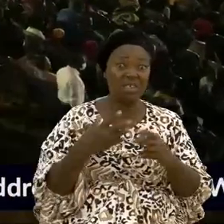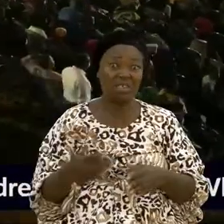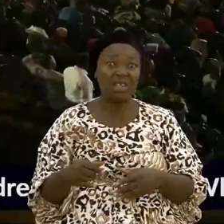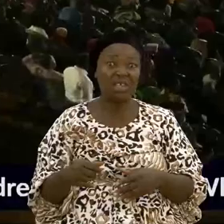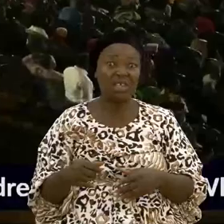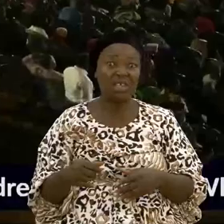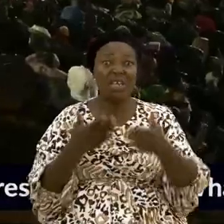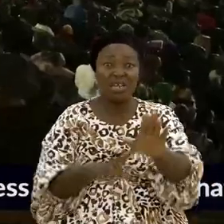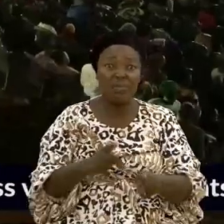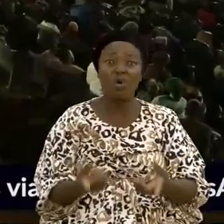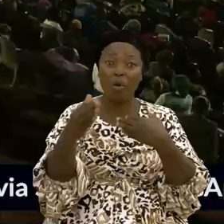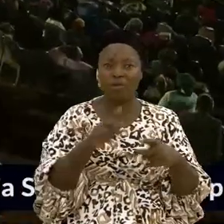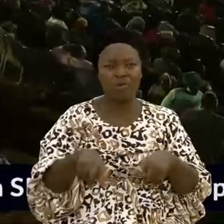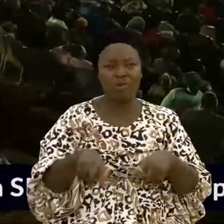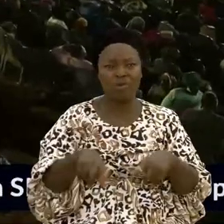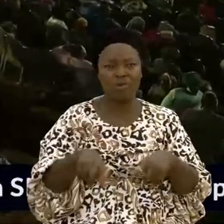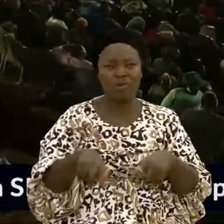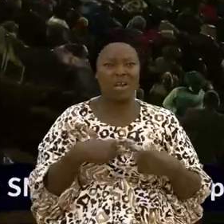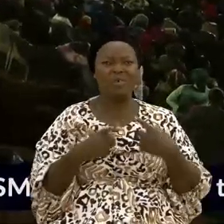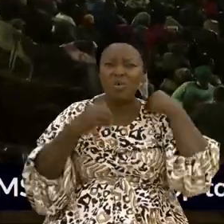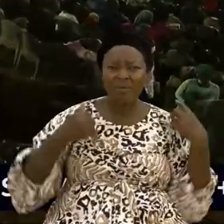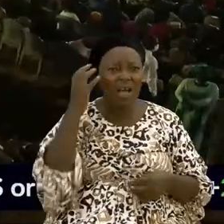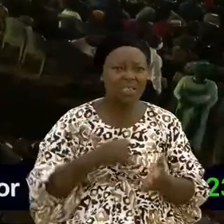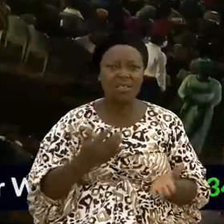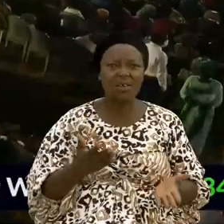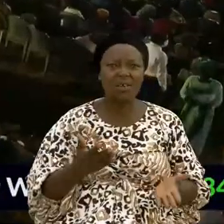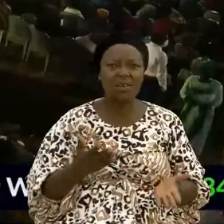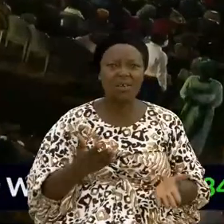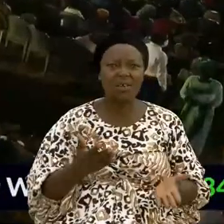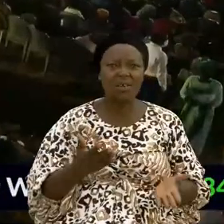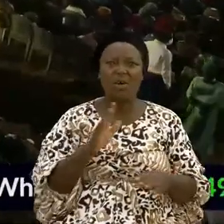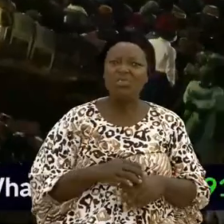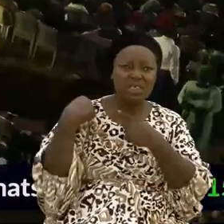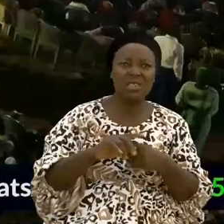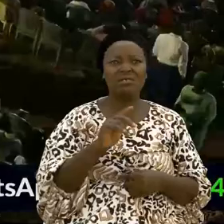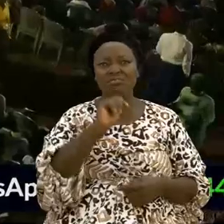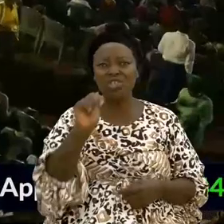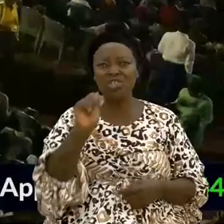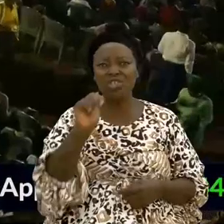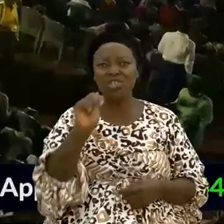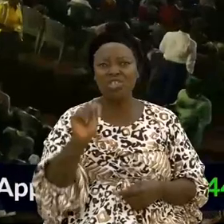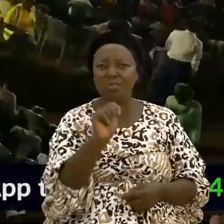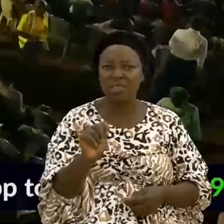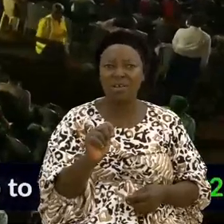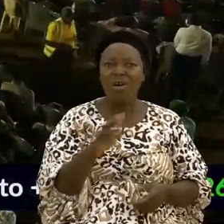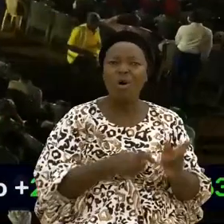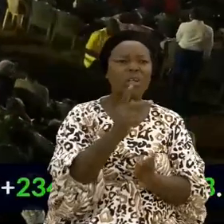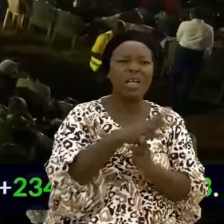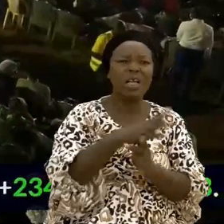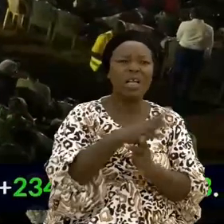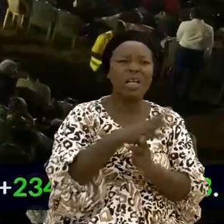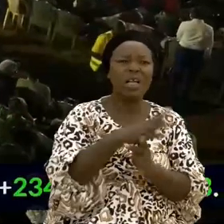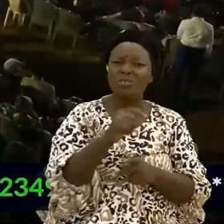to life. You have heard it from Tuesday. All kinds of bodily diseases, all